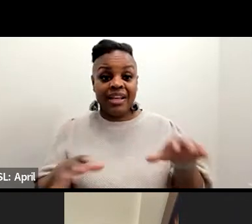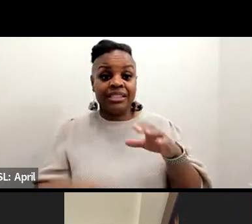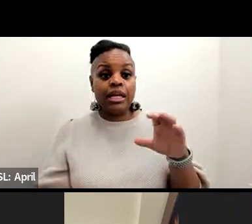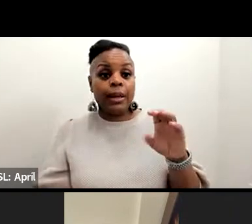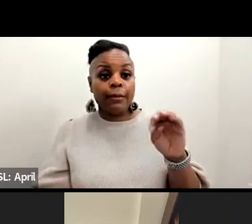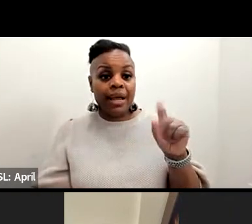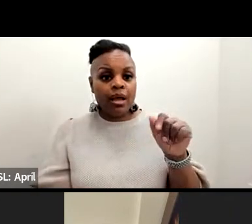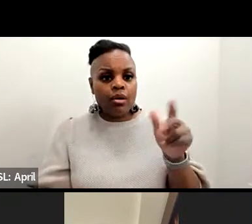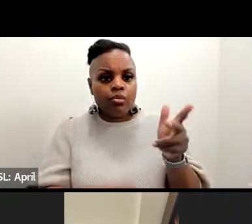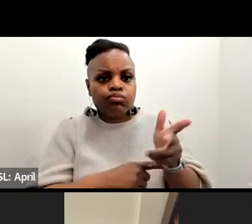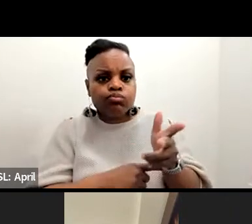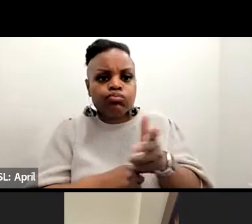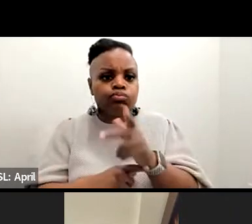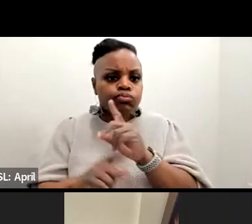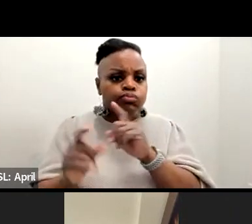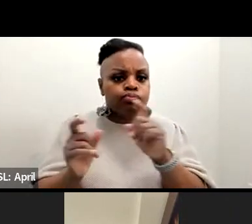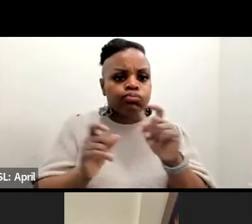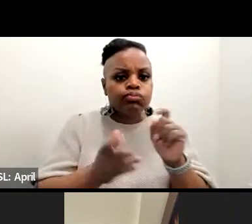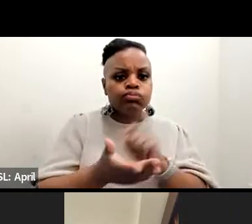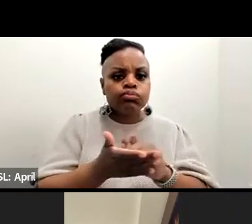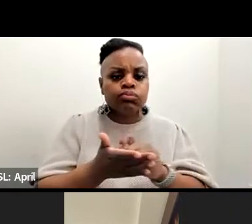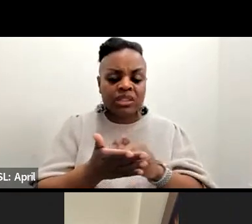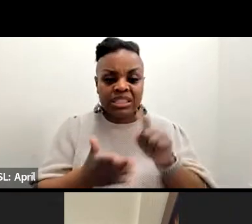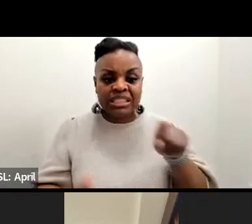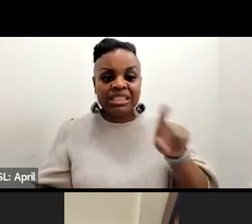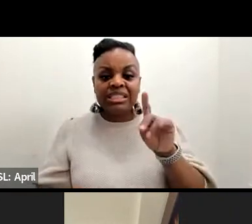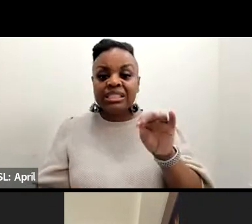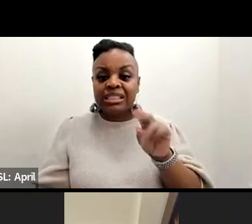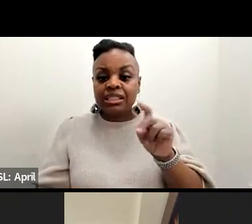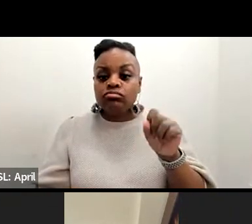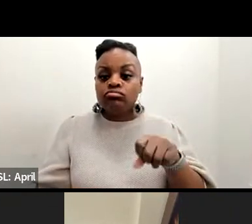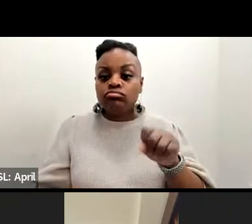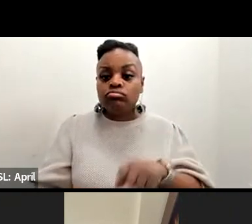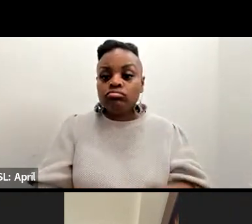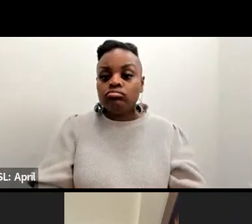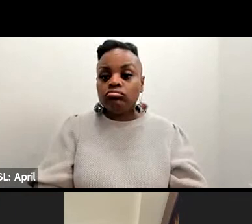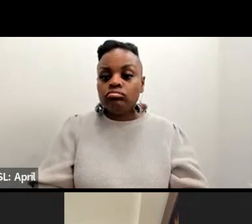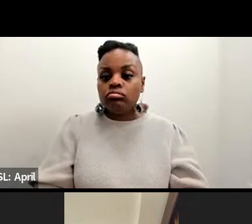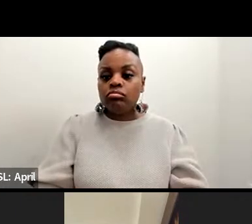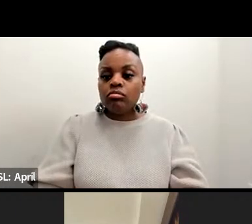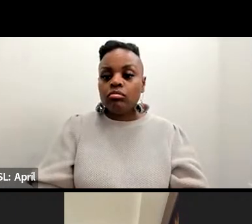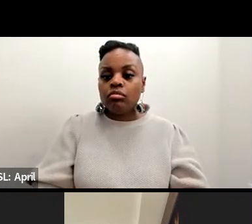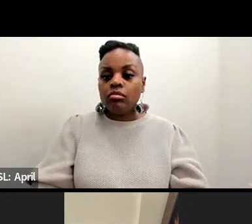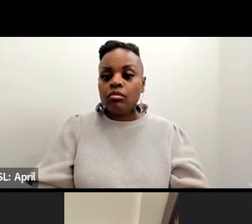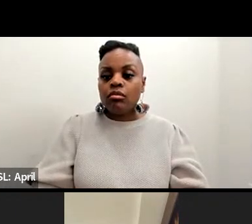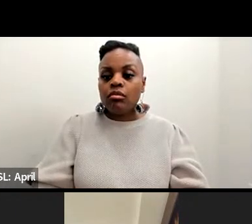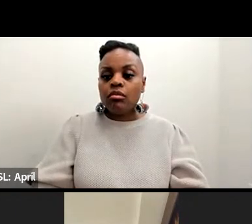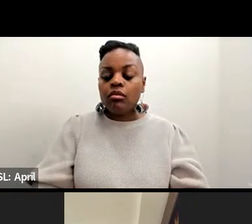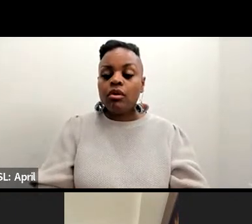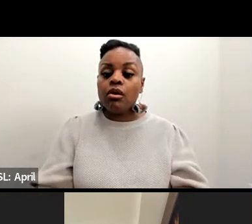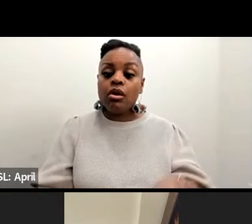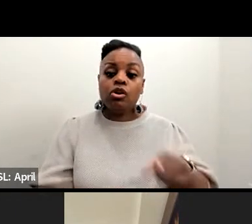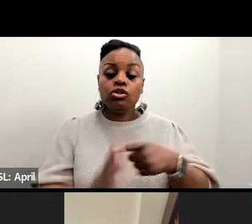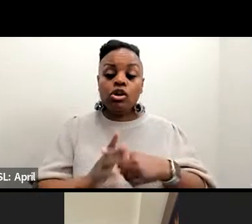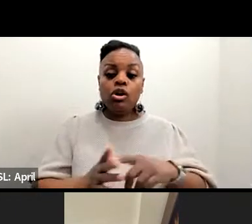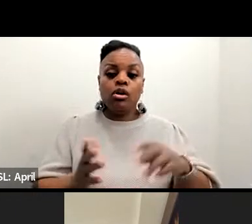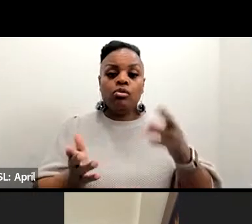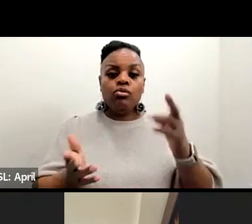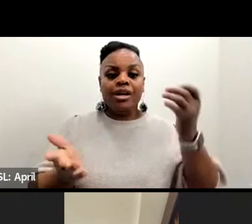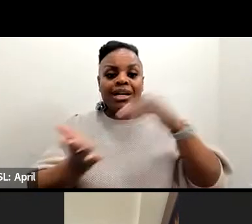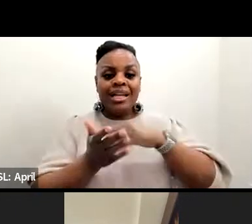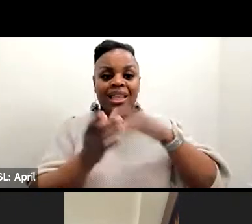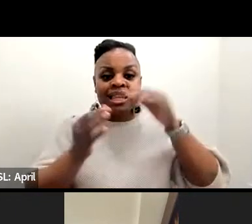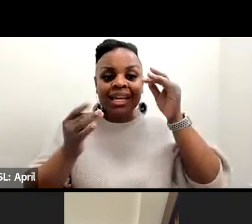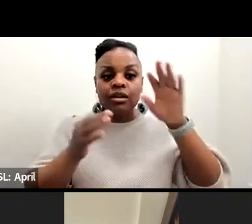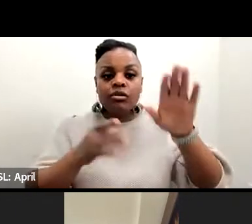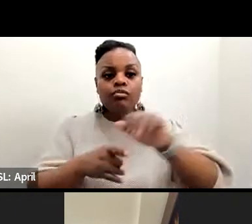And lastly, they started to rethink their problems after creating think tanks